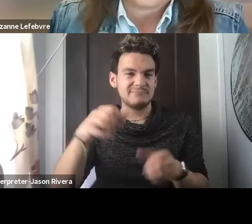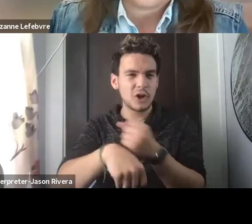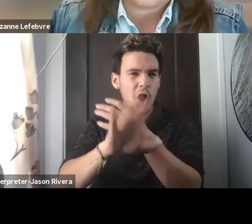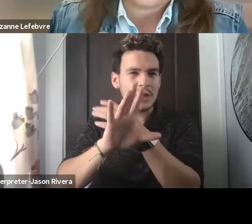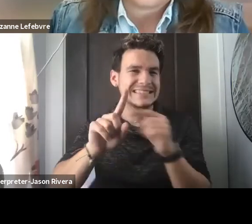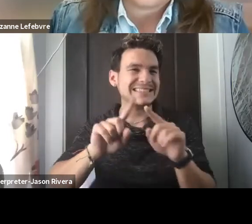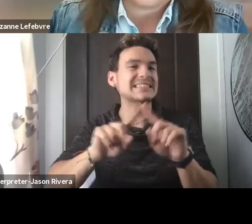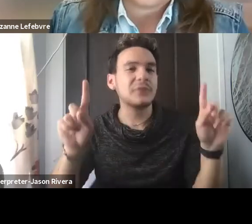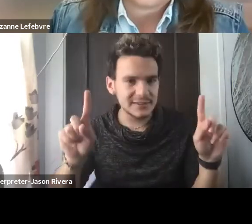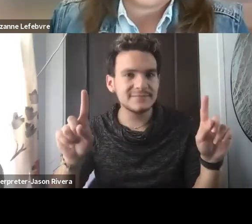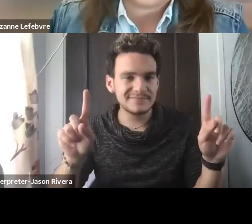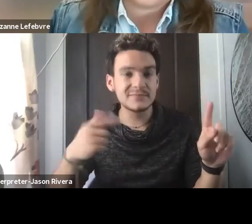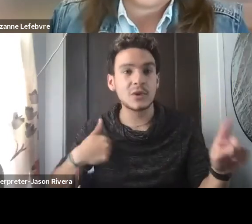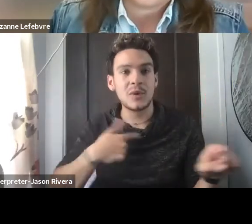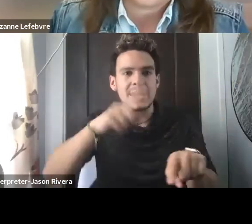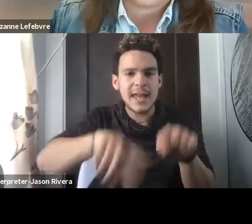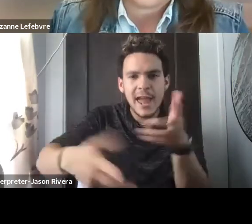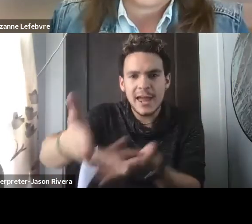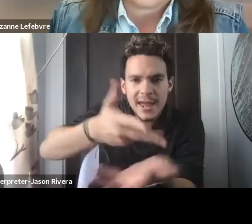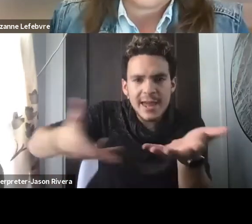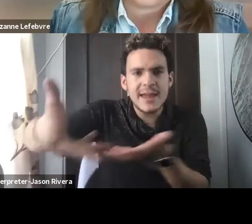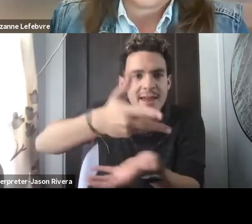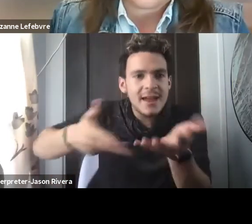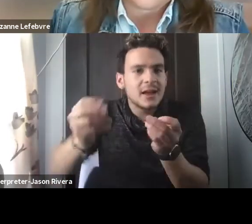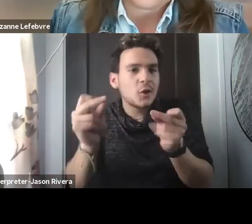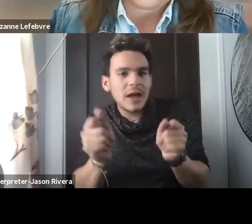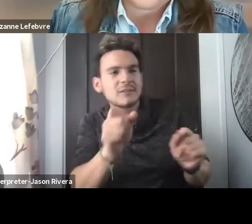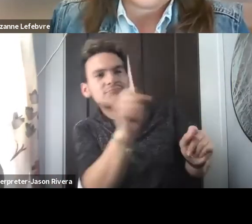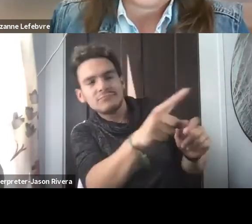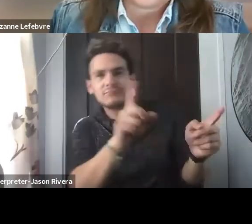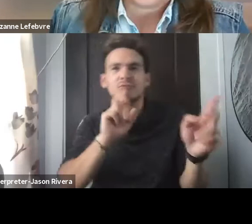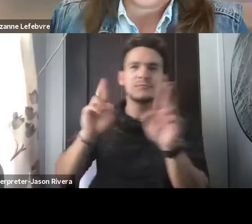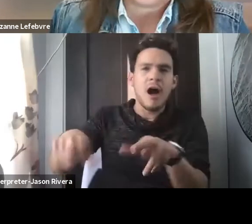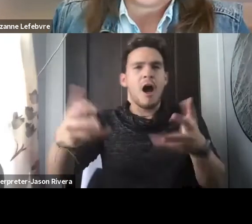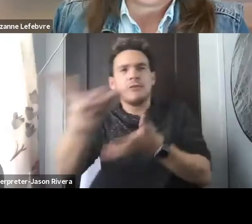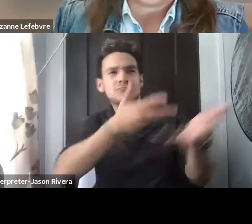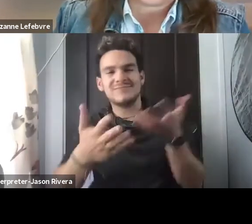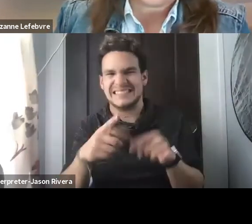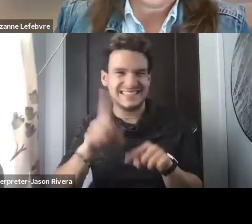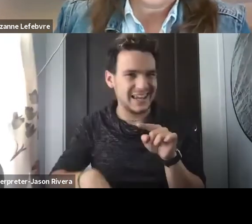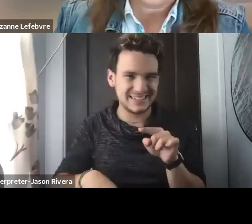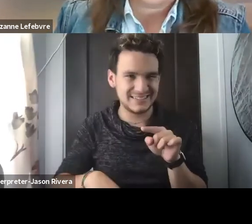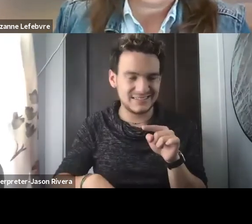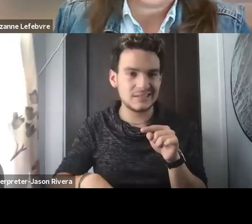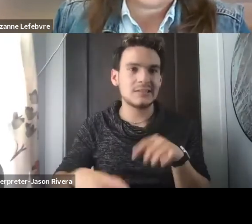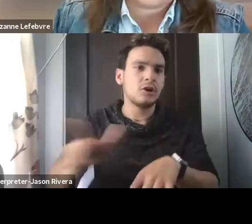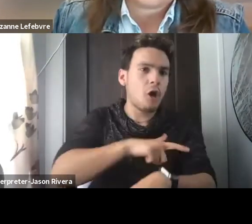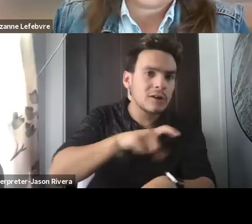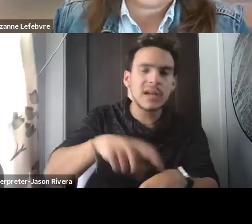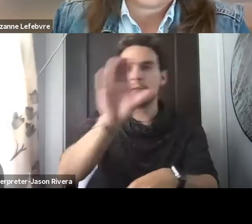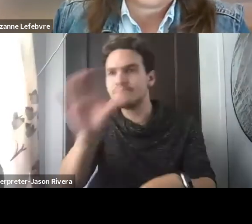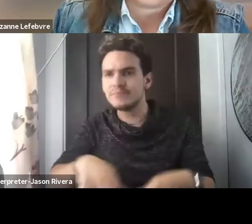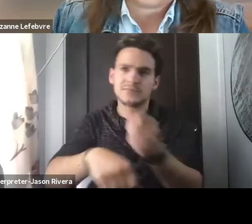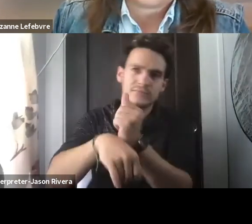just different that we can't interact and have that quick response back and forth and understand what